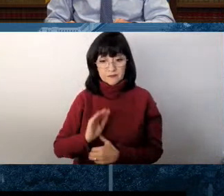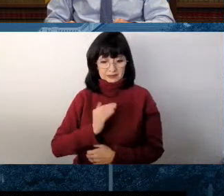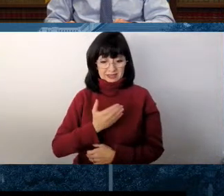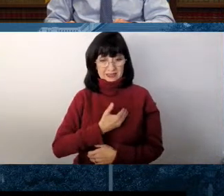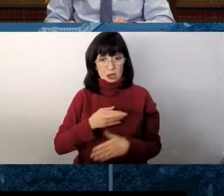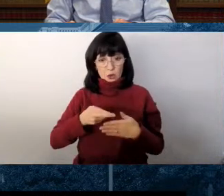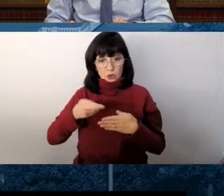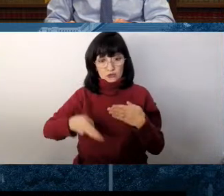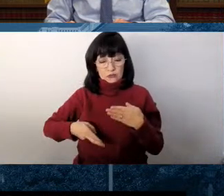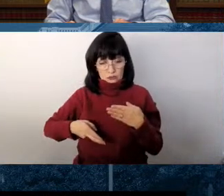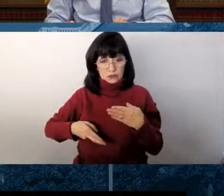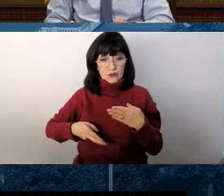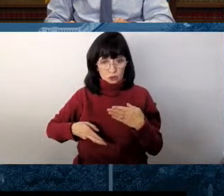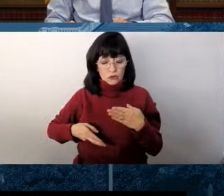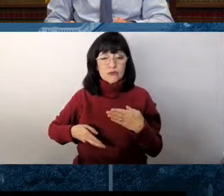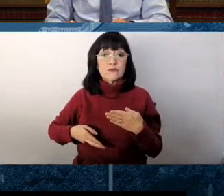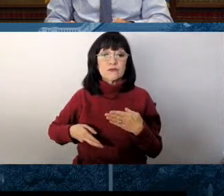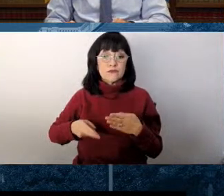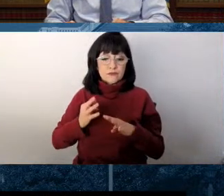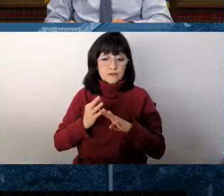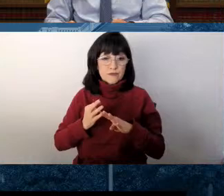our system,